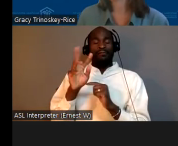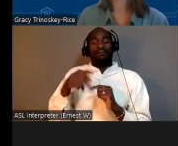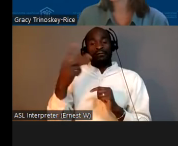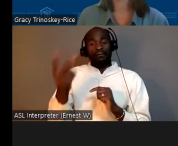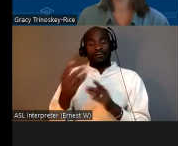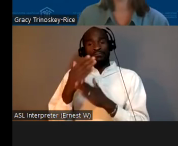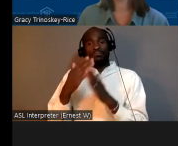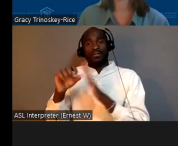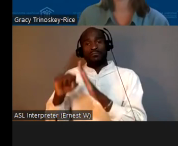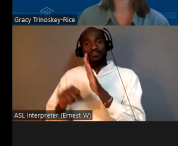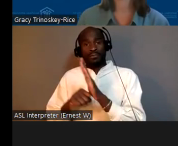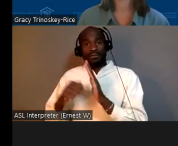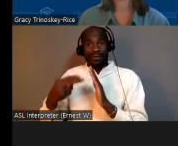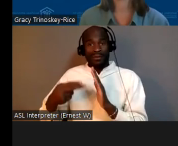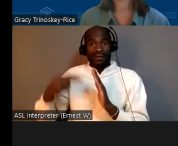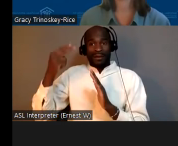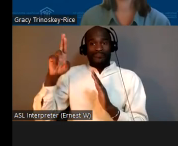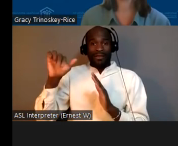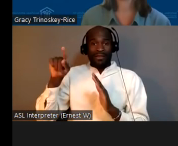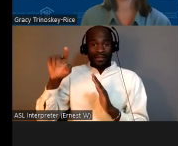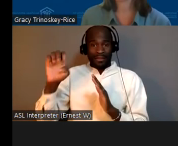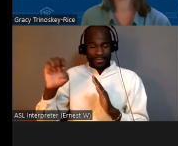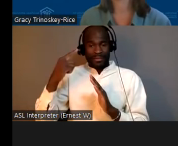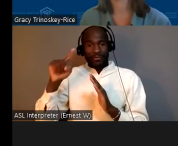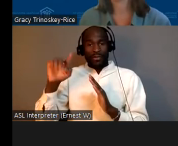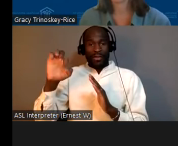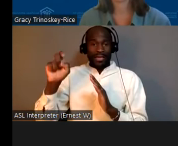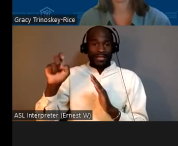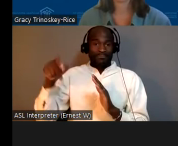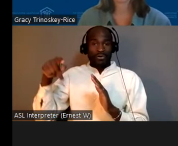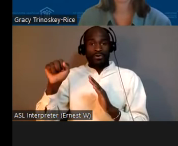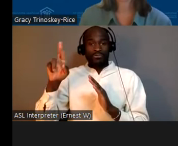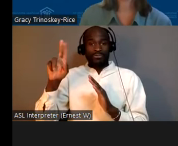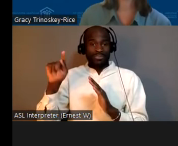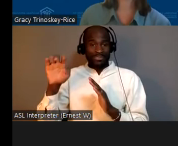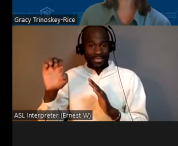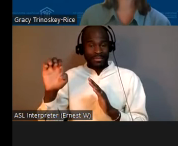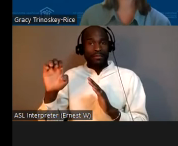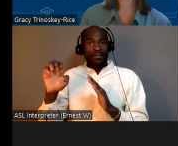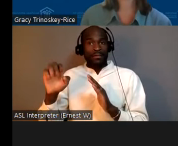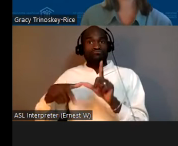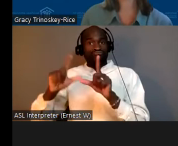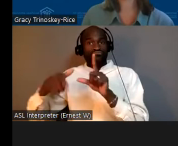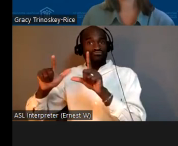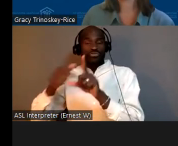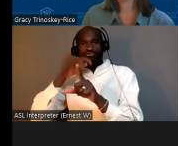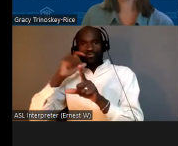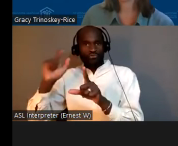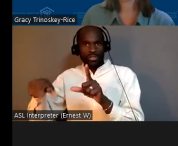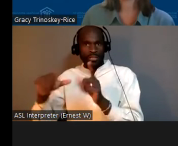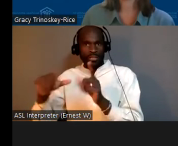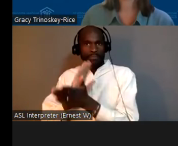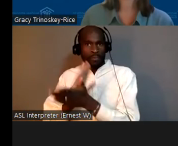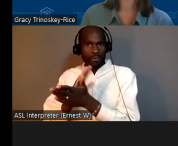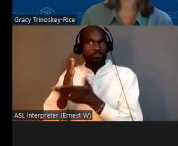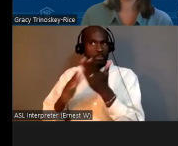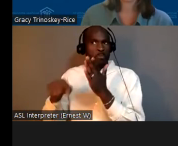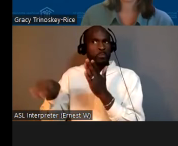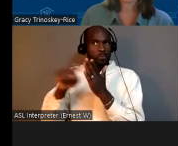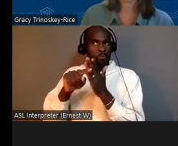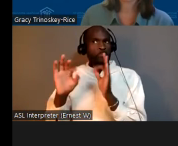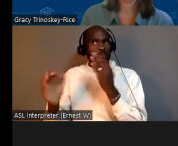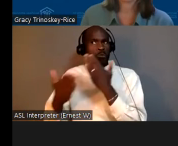of ex parte renewals, which means that folks are being renewed without having to complete any paperwork. And we have some states that are doing pretty well in that area, as